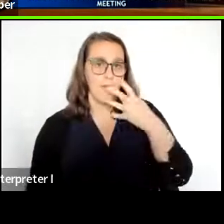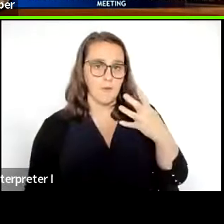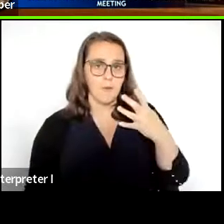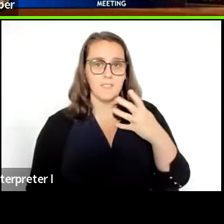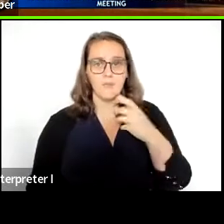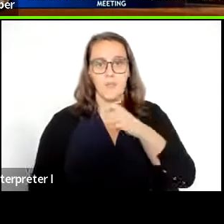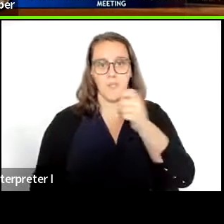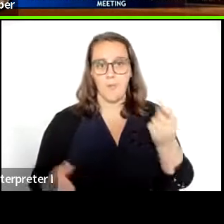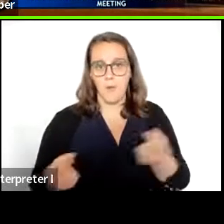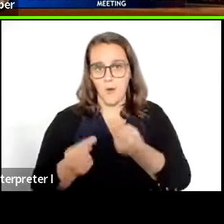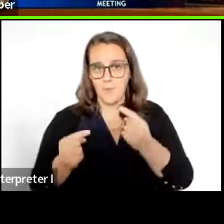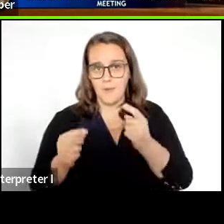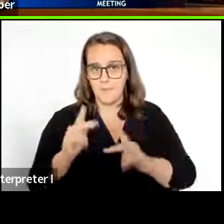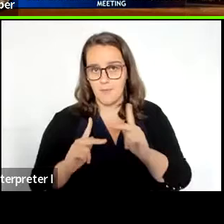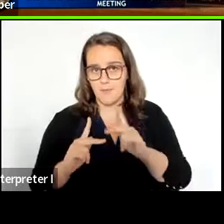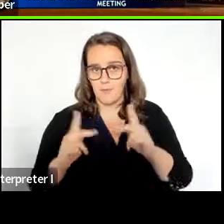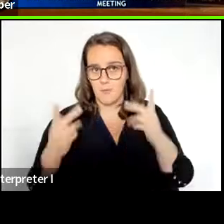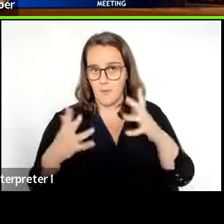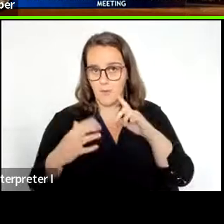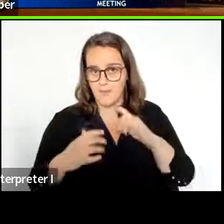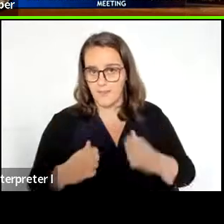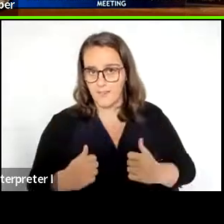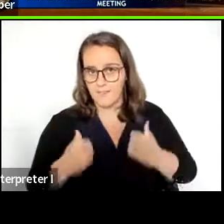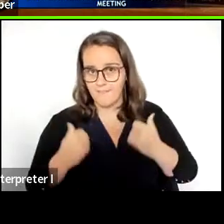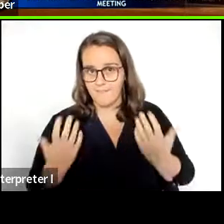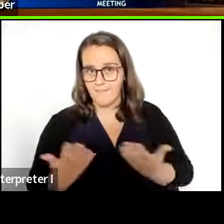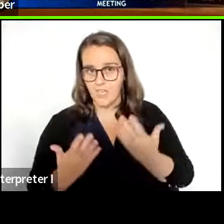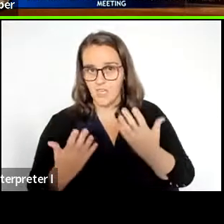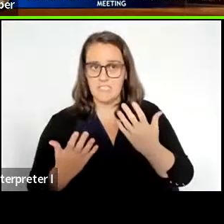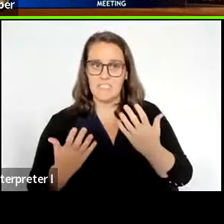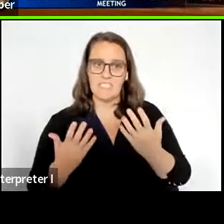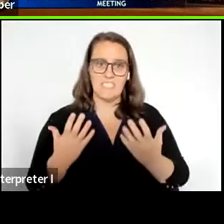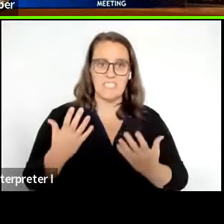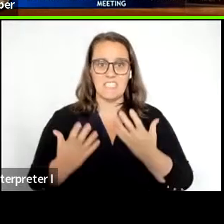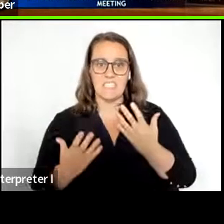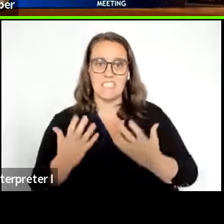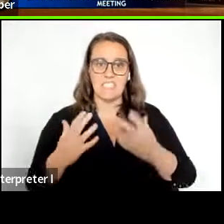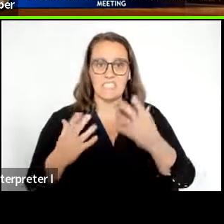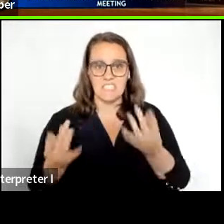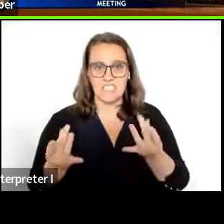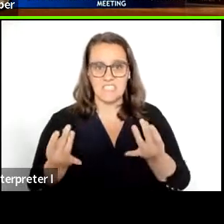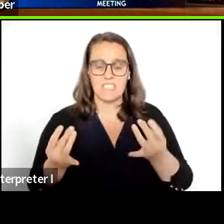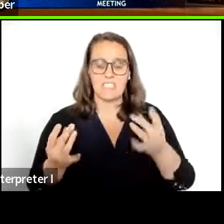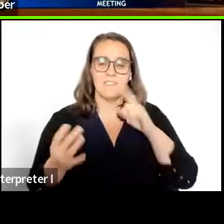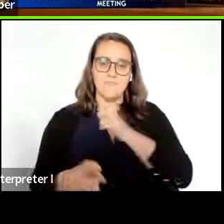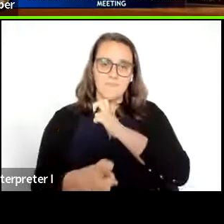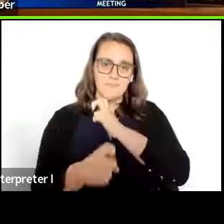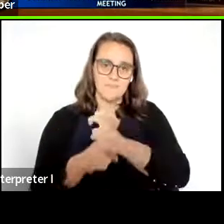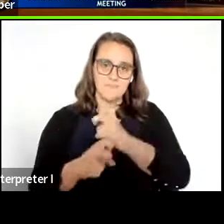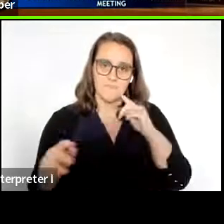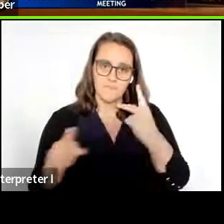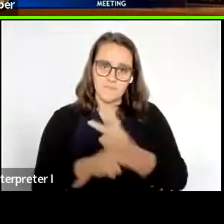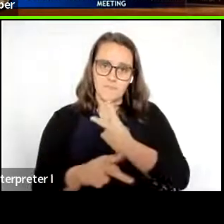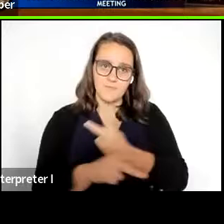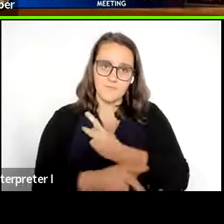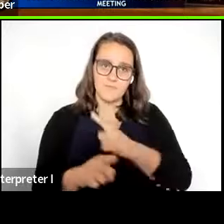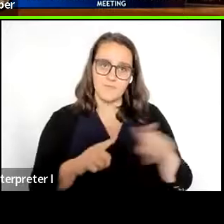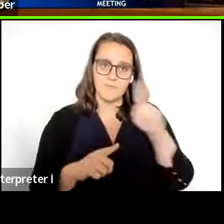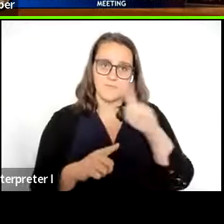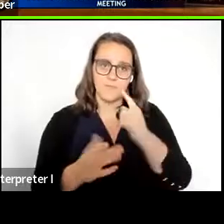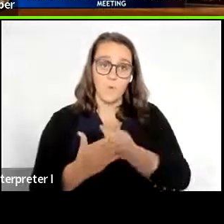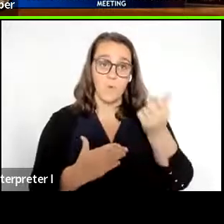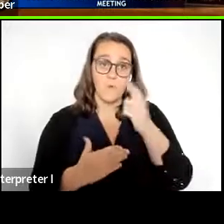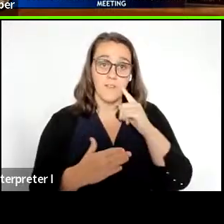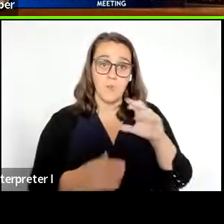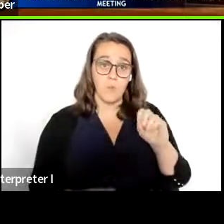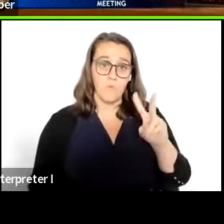home. I think, this is sort of a tricky Venn diagram to legislate for, but by removing sort of overreaching exclusion now, we